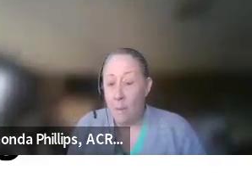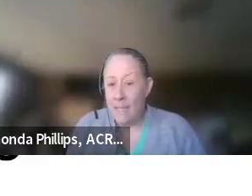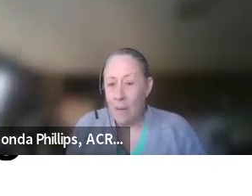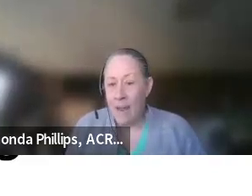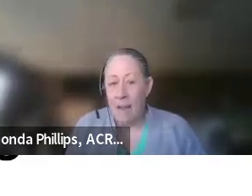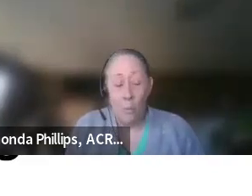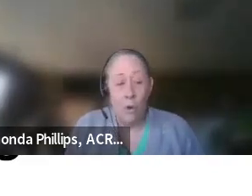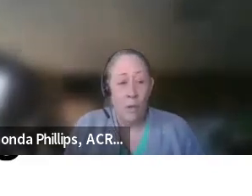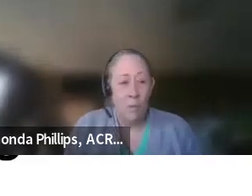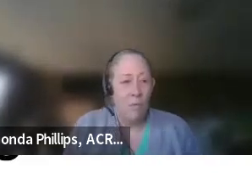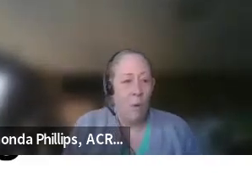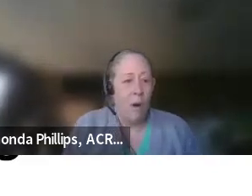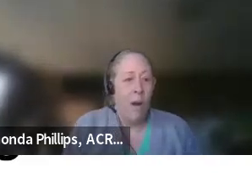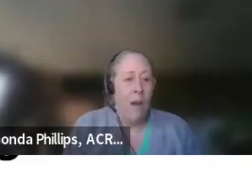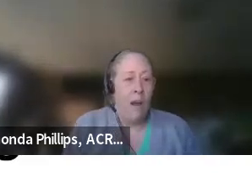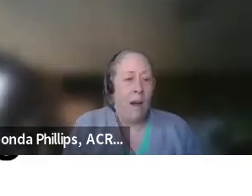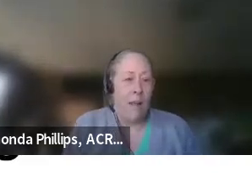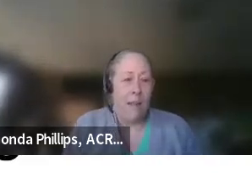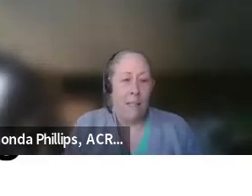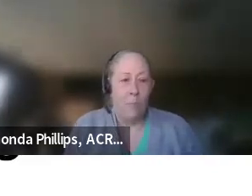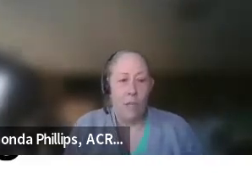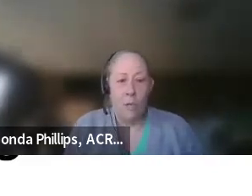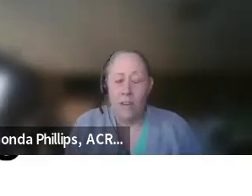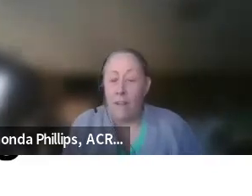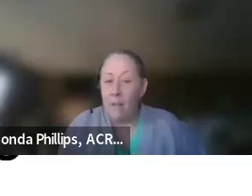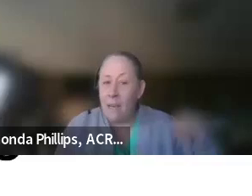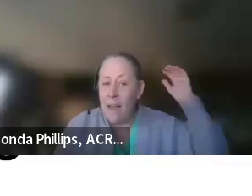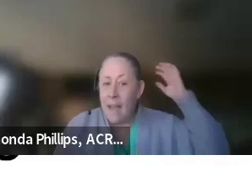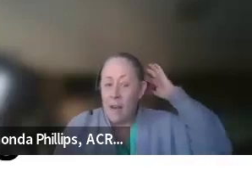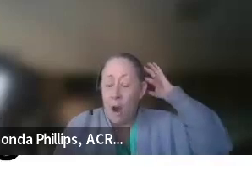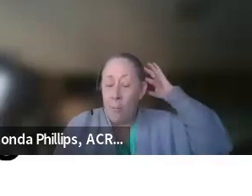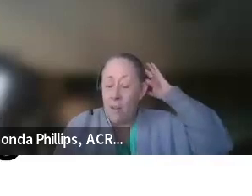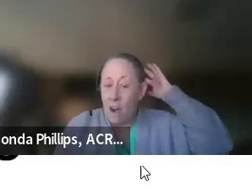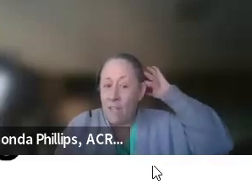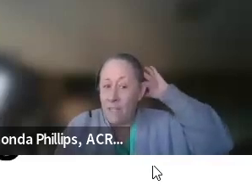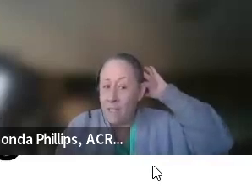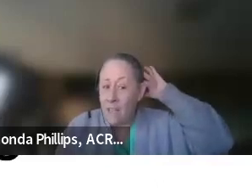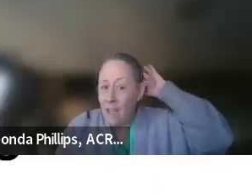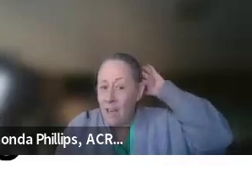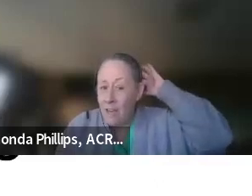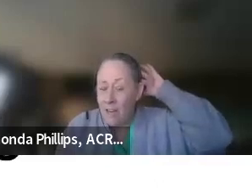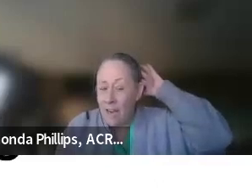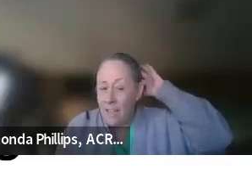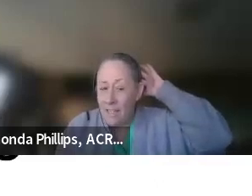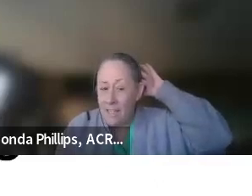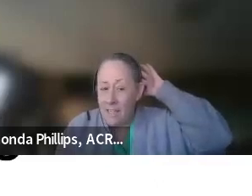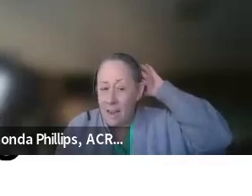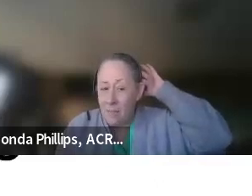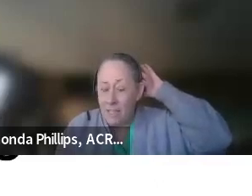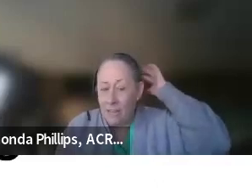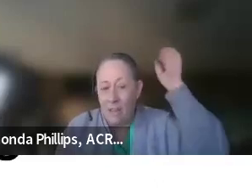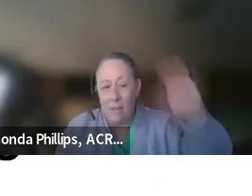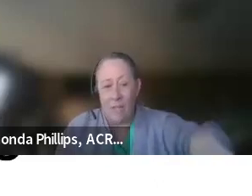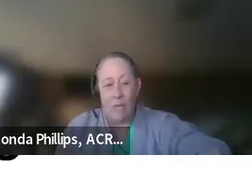some new companies that we haven't worked with before, and that's Brinshore Development and Operative Office. And you can kind of